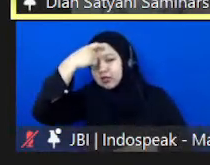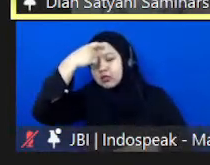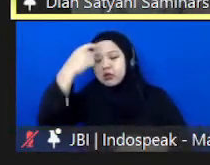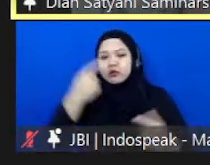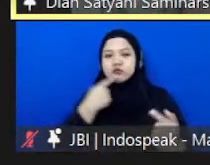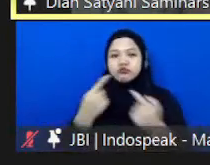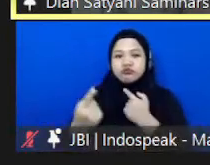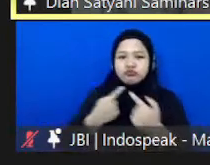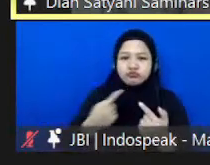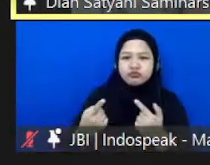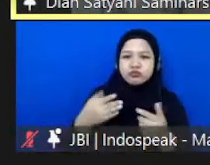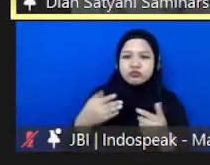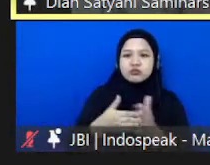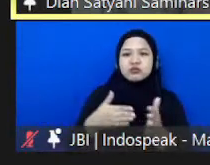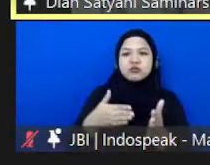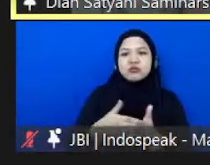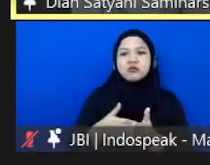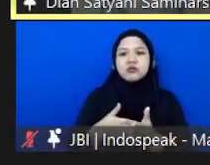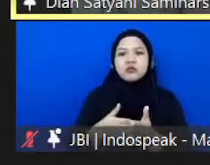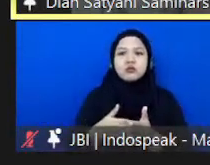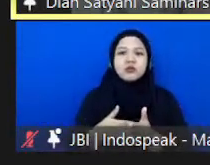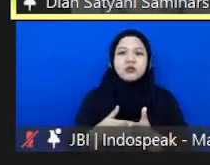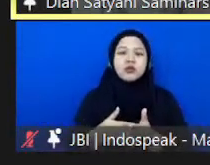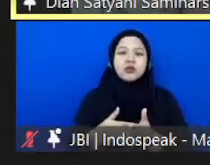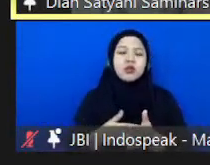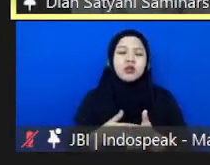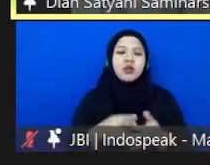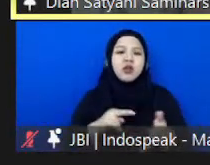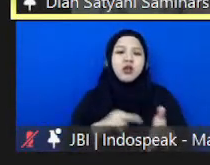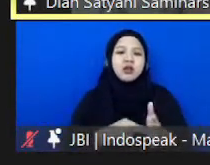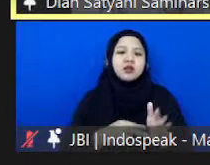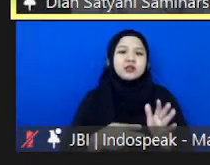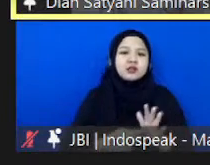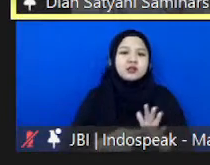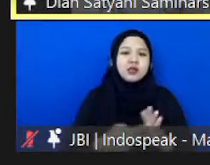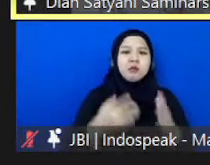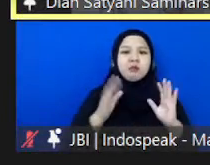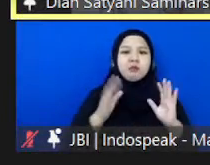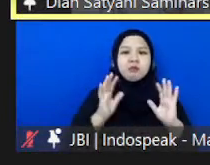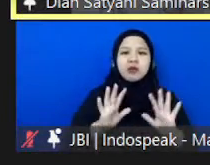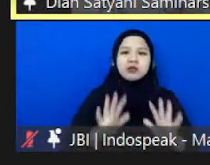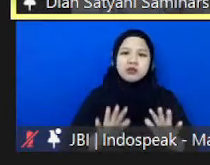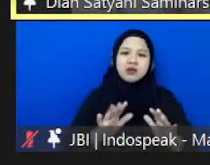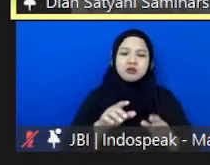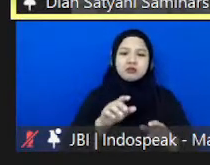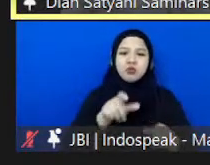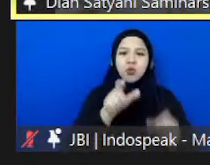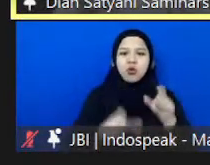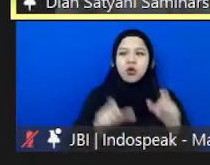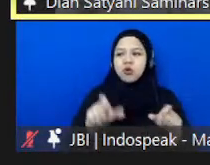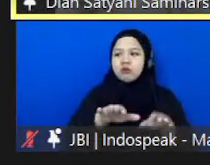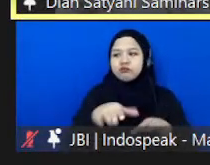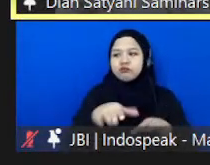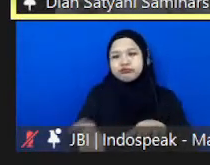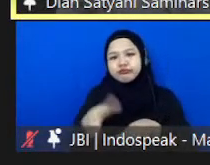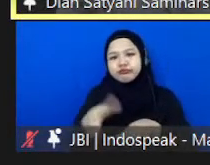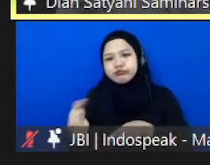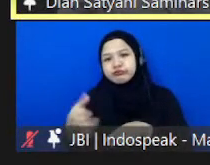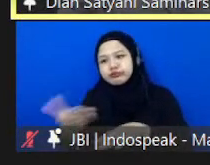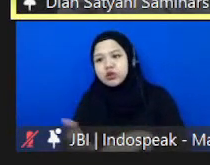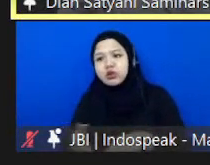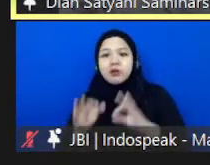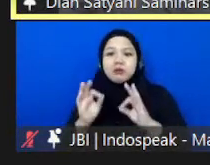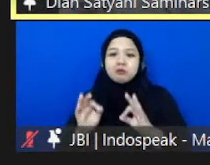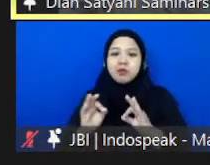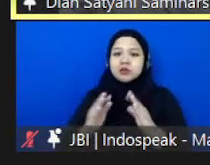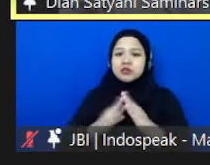resulted in many deaths in self-quarantine during the high surge. And most of the